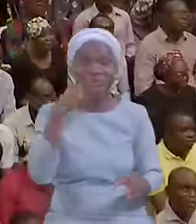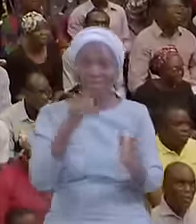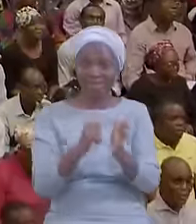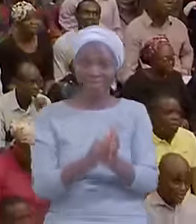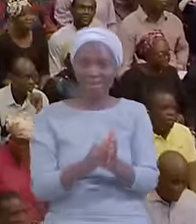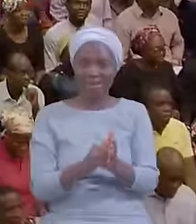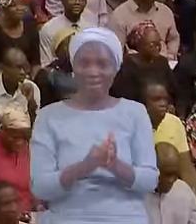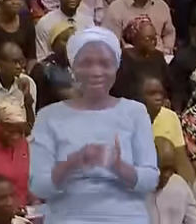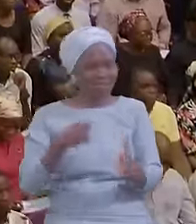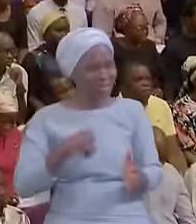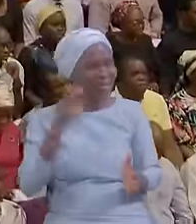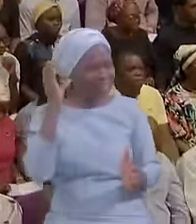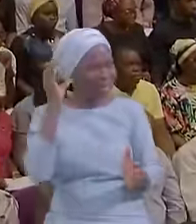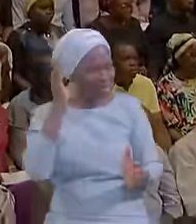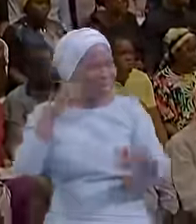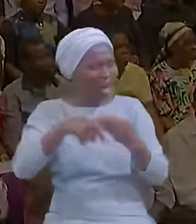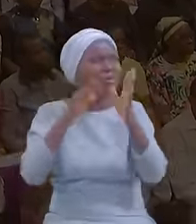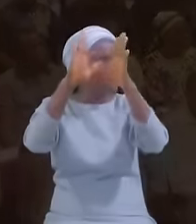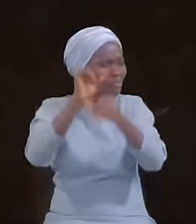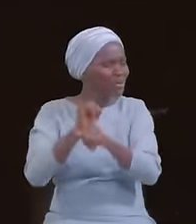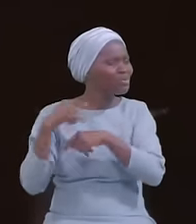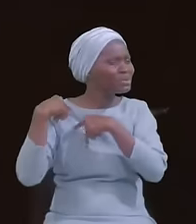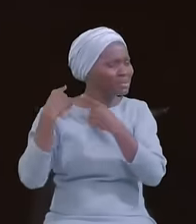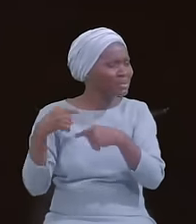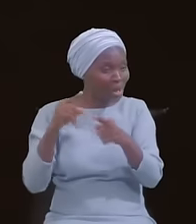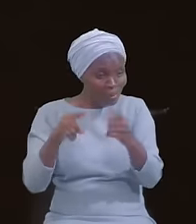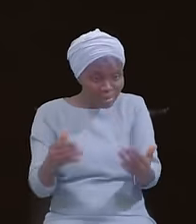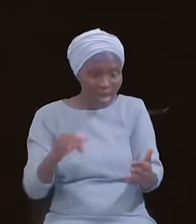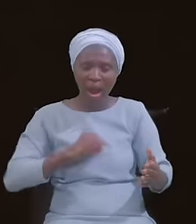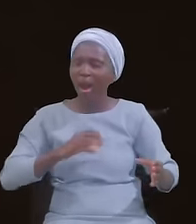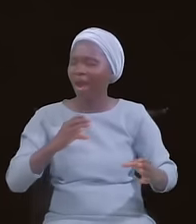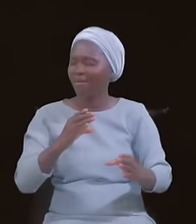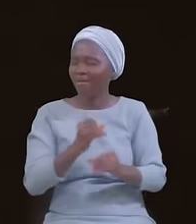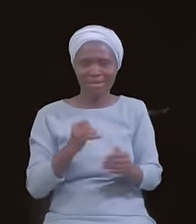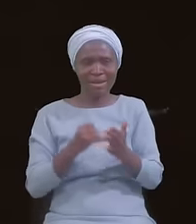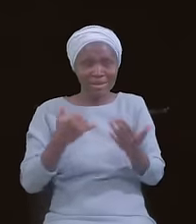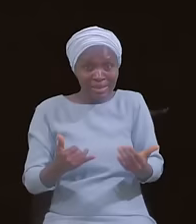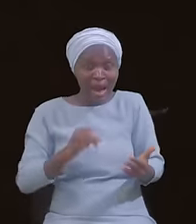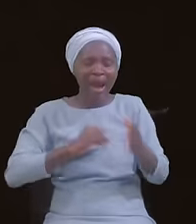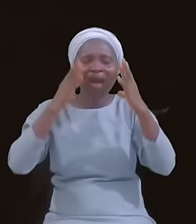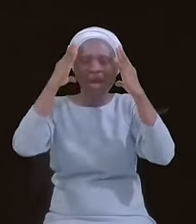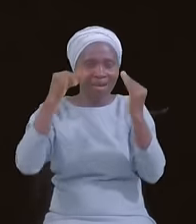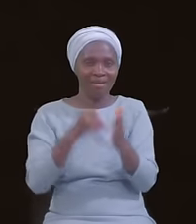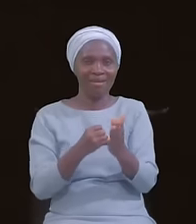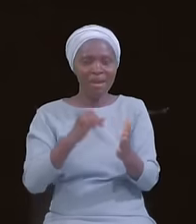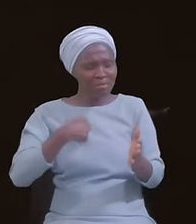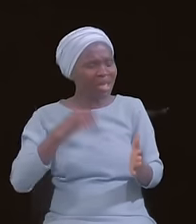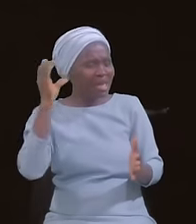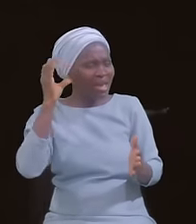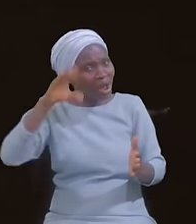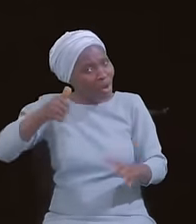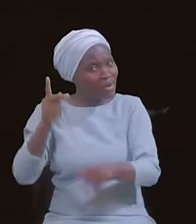I've been hearing of miracles, I got one. I've been hearing other people